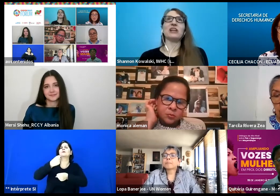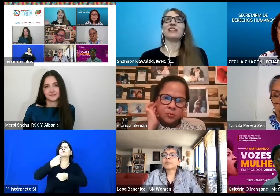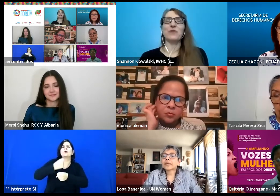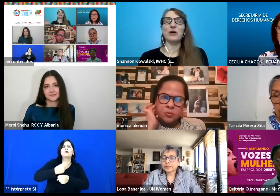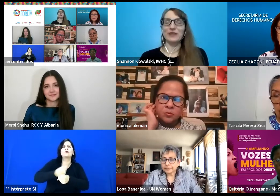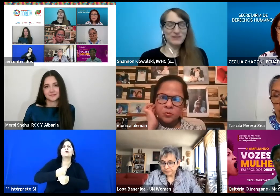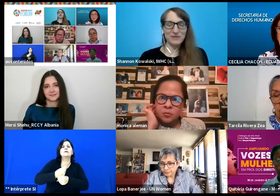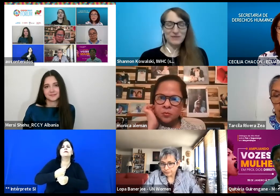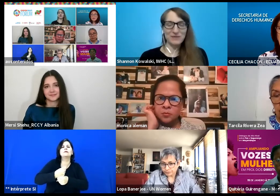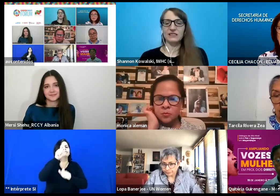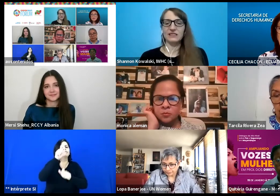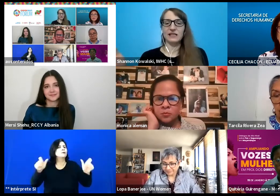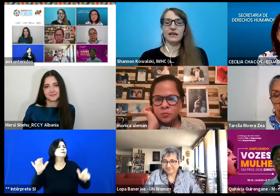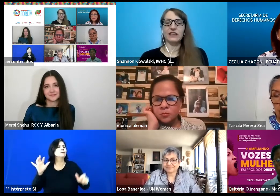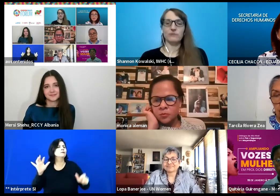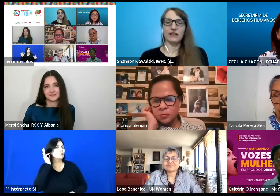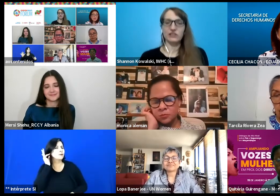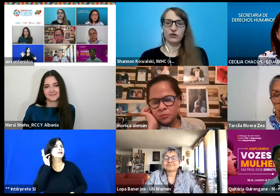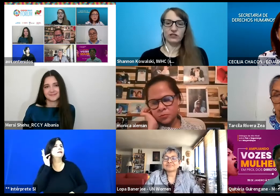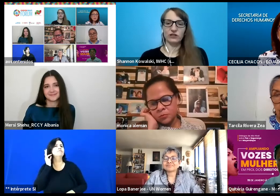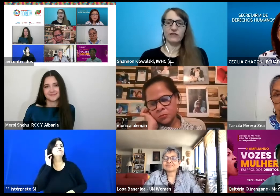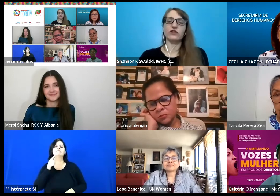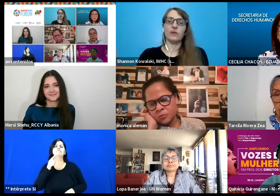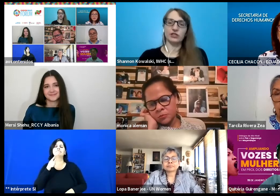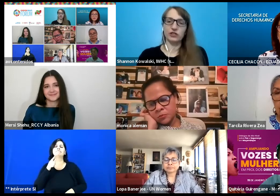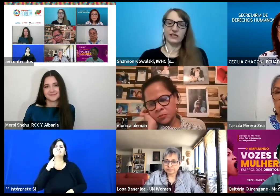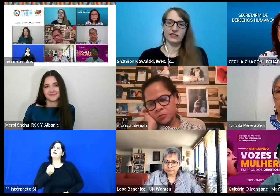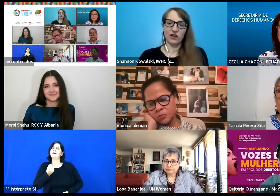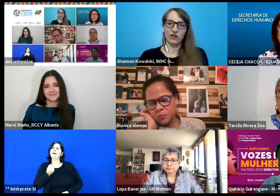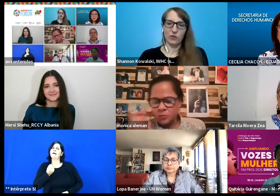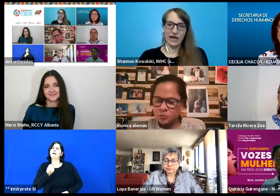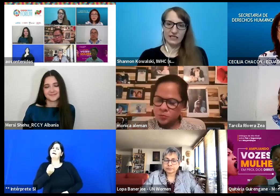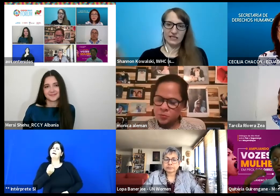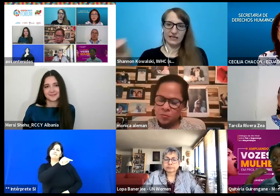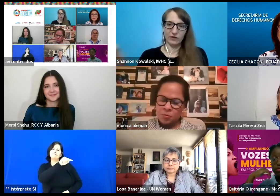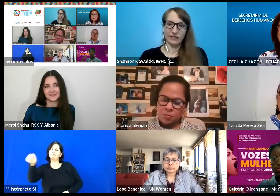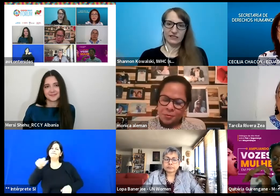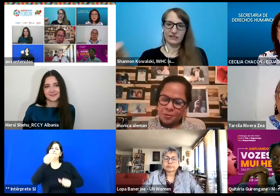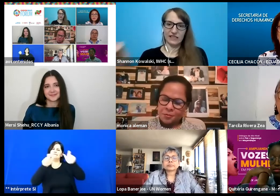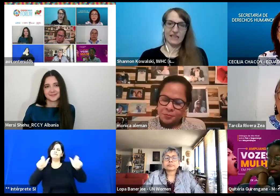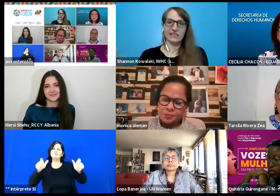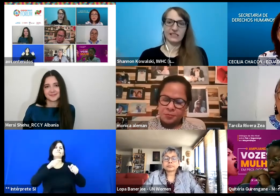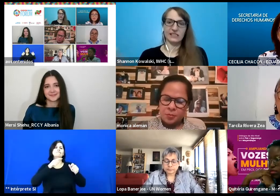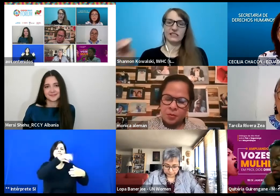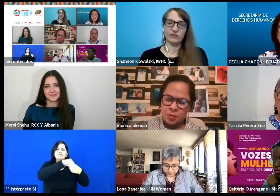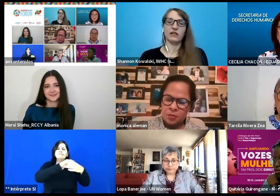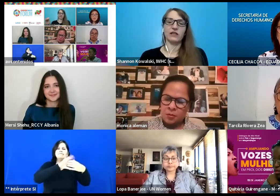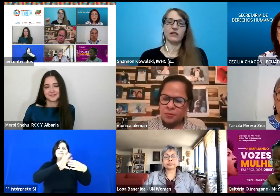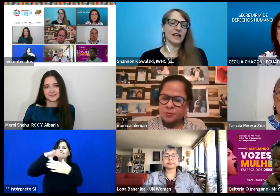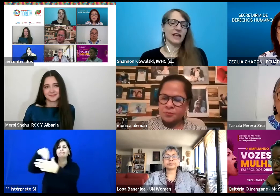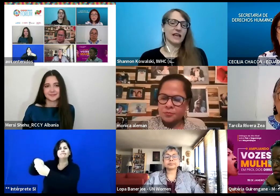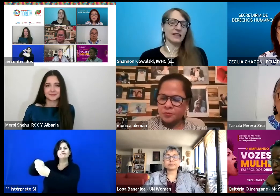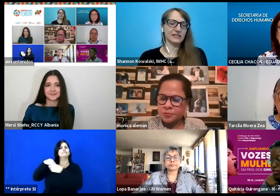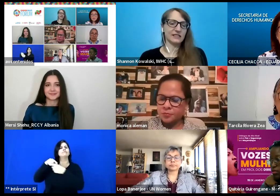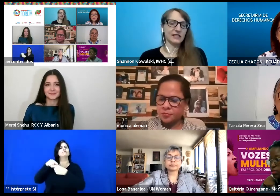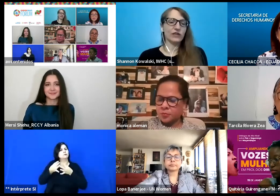I'm not sure that our work will ever be done, but celebrating those milestones and looking for those opportunities along the way to influence change and to influence